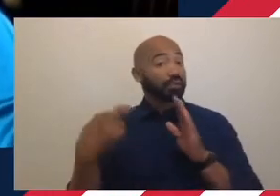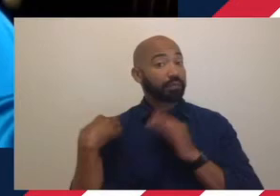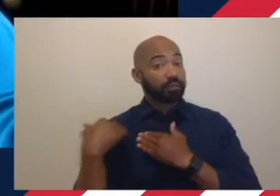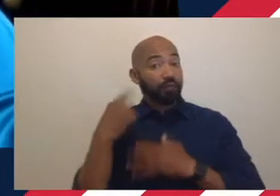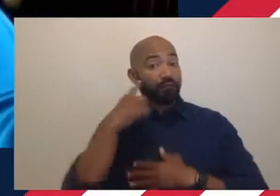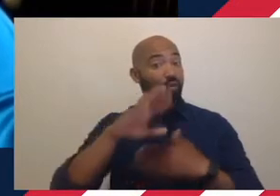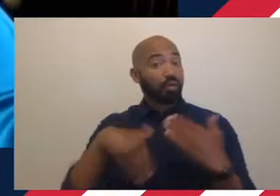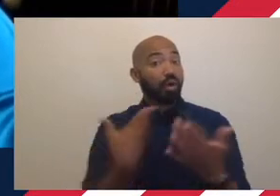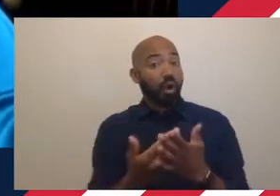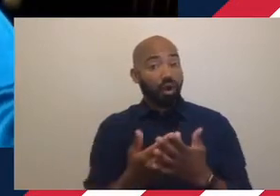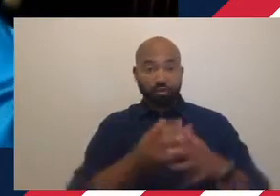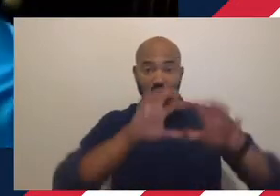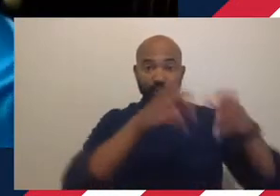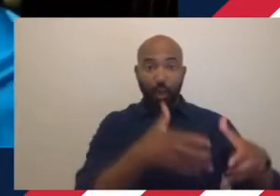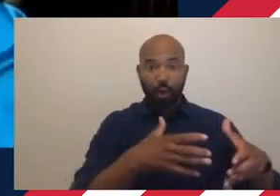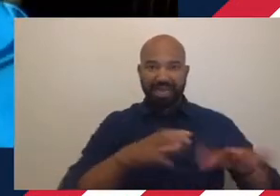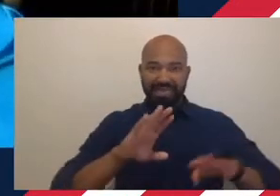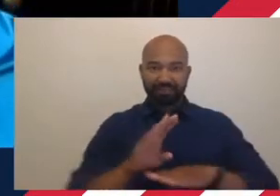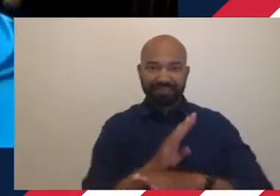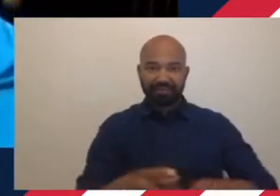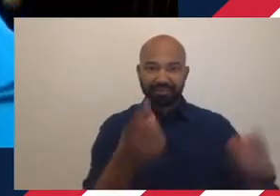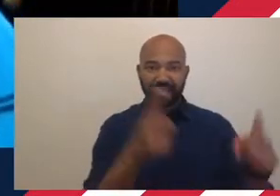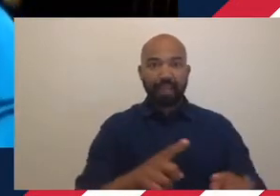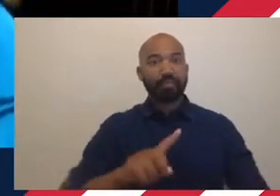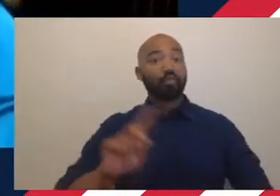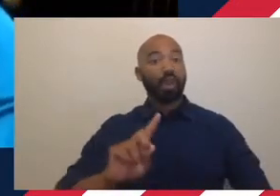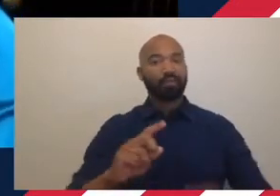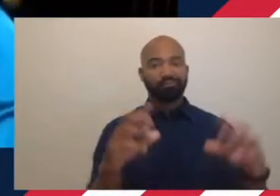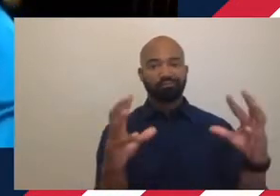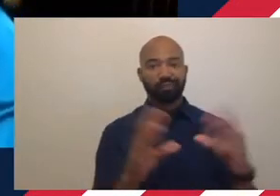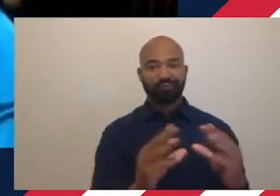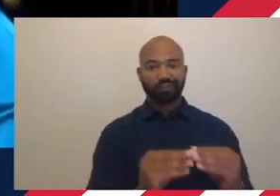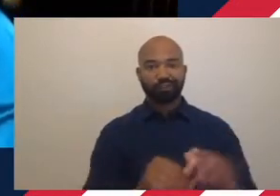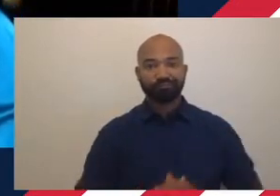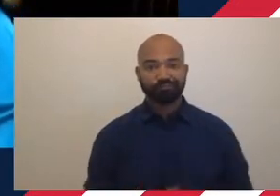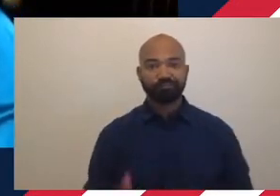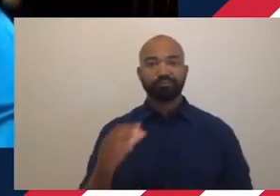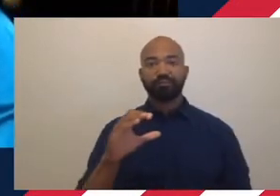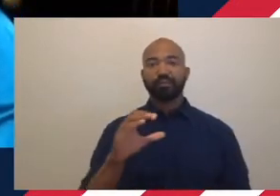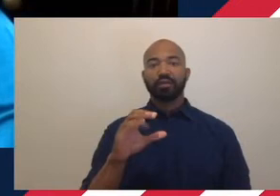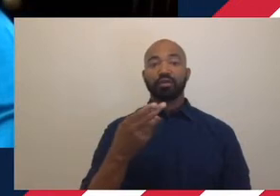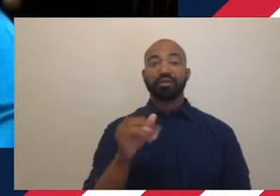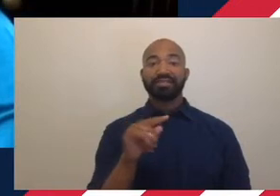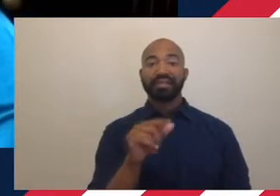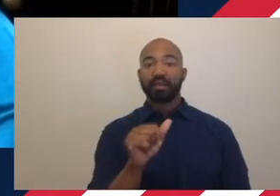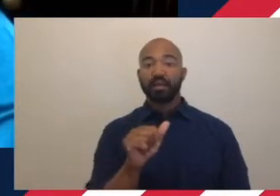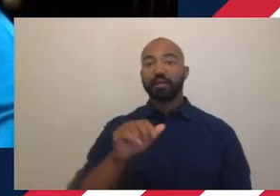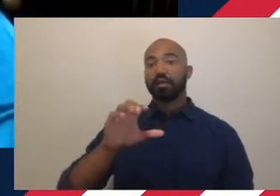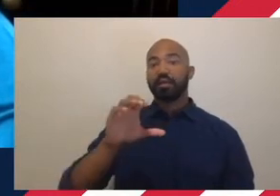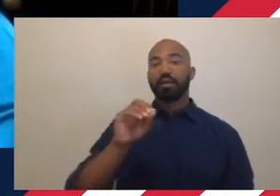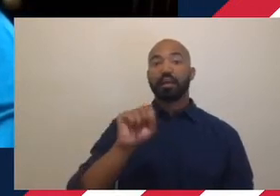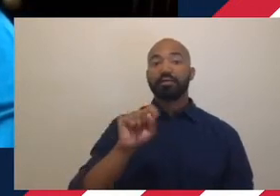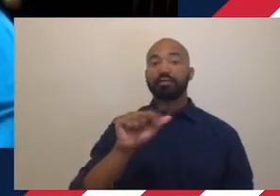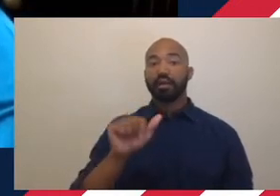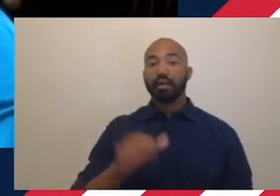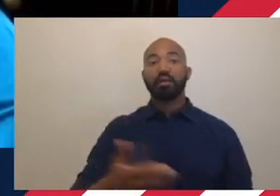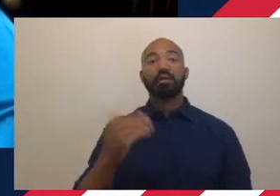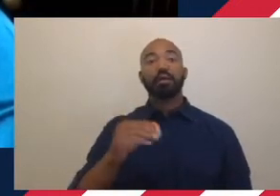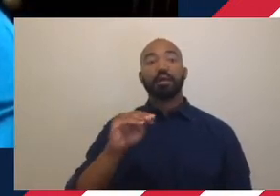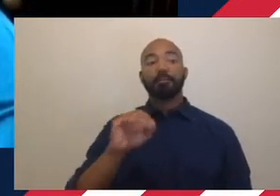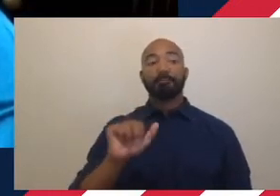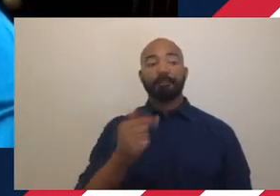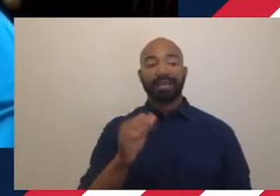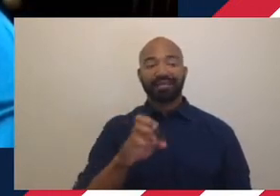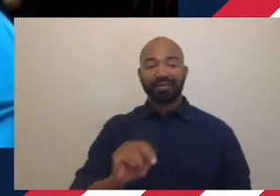party business that happens at the convention. Christina Costa and Mayton Shorev are